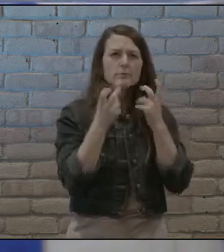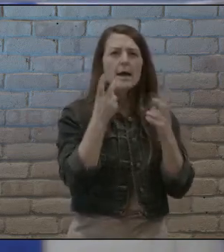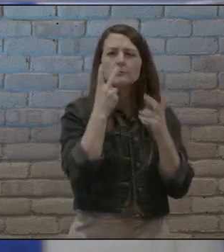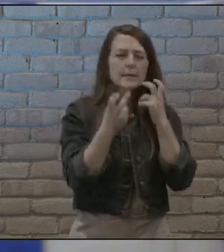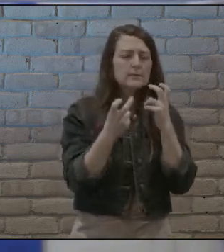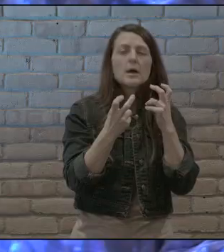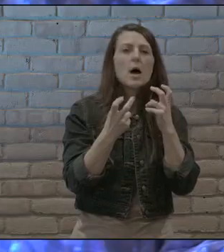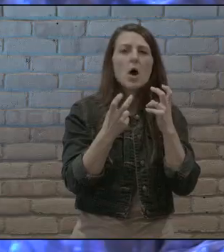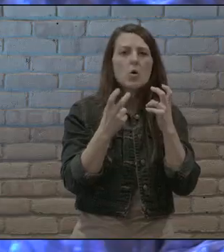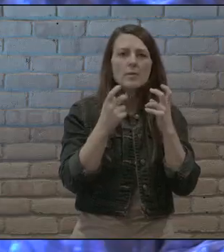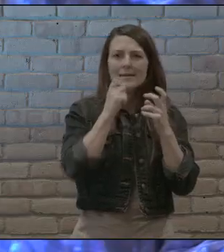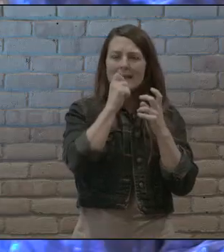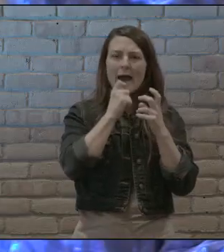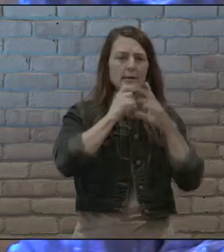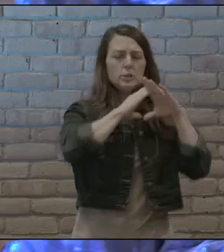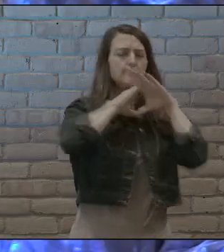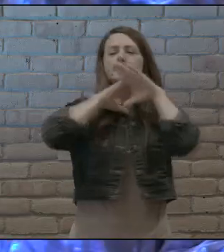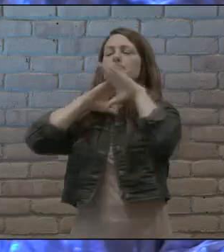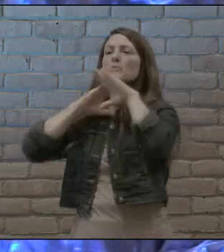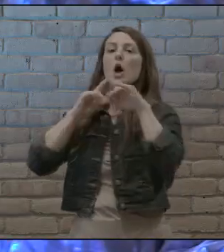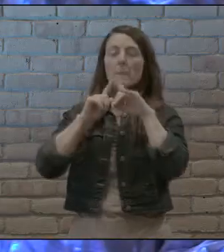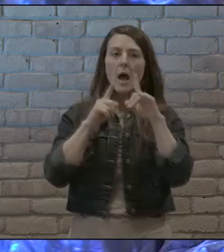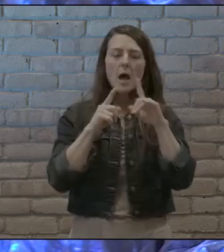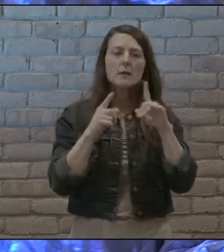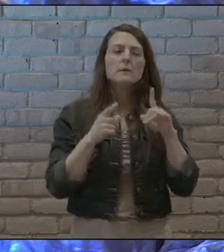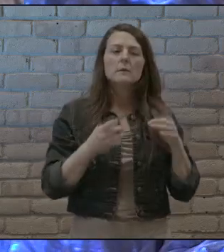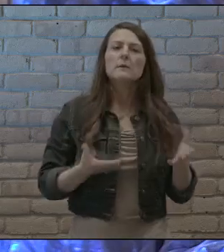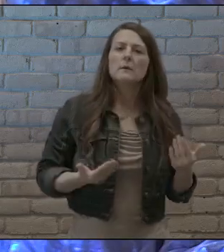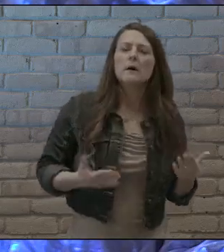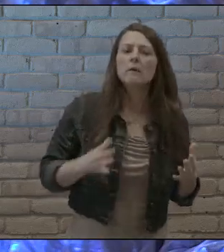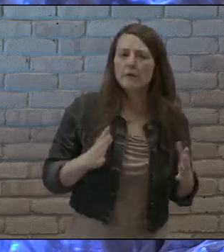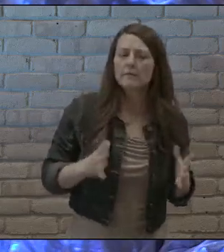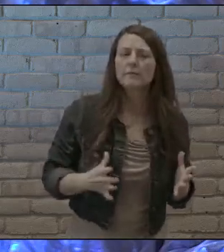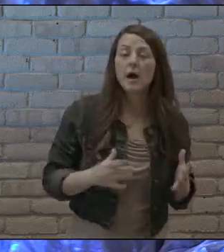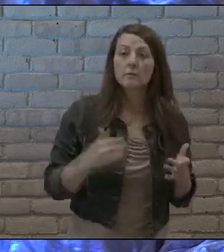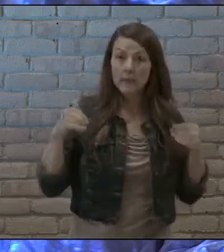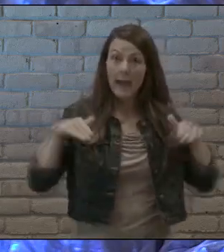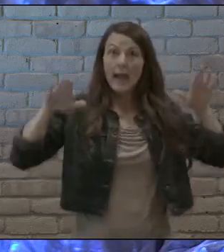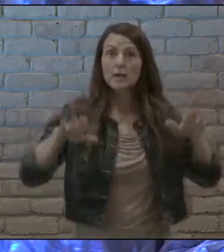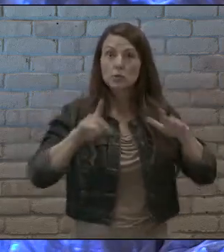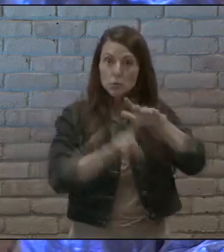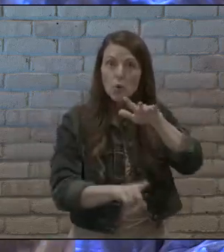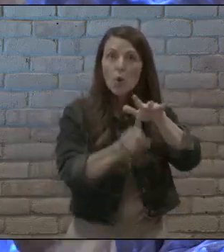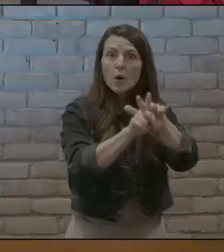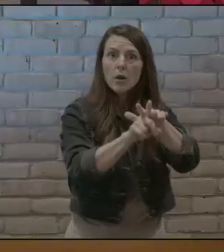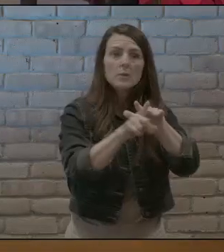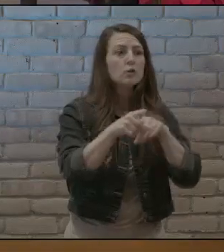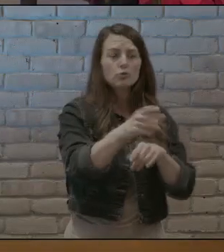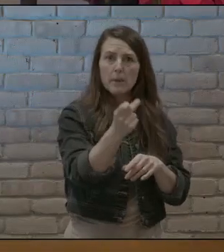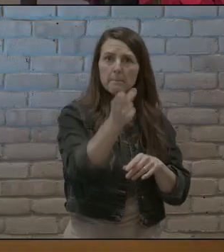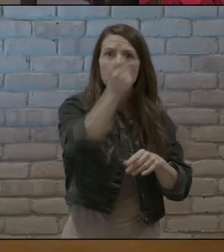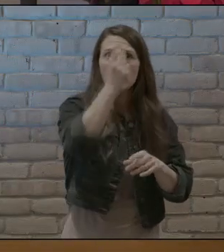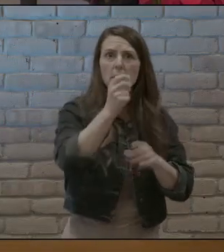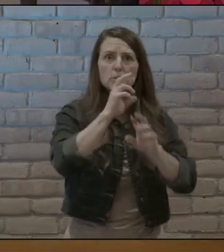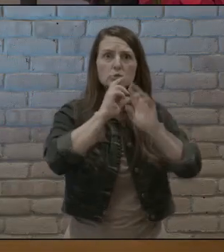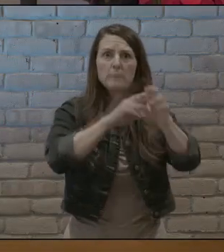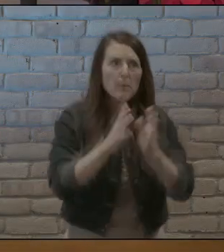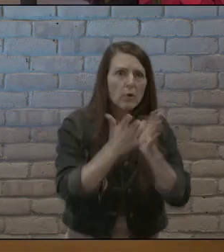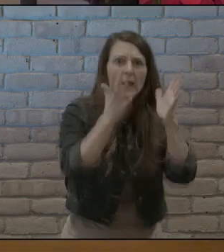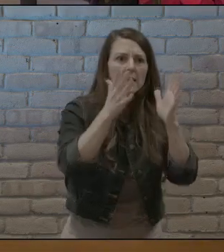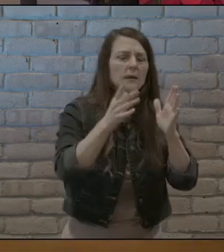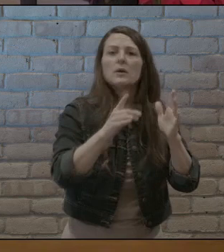but lean into her doubt, because when that angel showed up, she didn't immediately go to the Magnificat. Instead, she